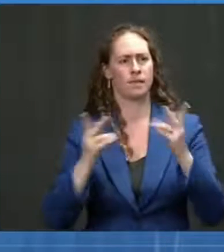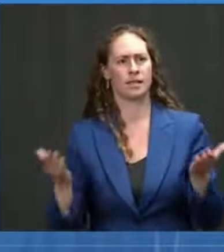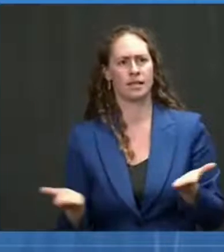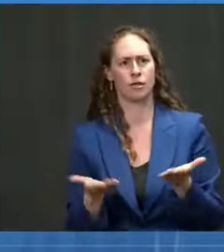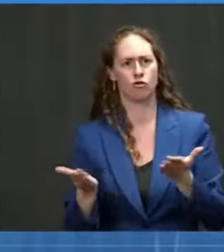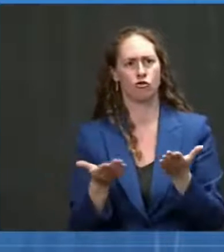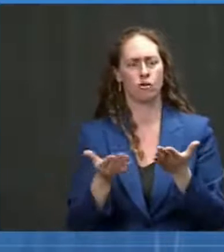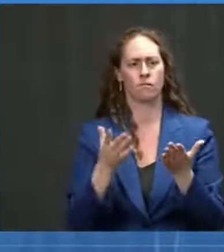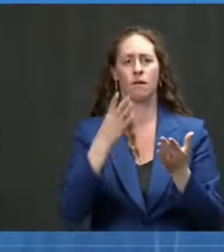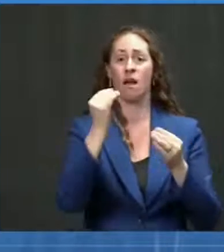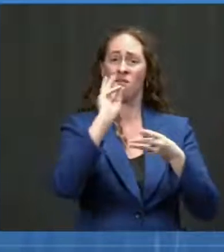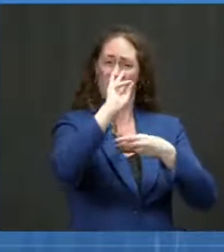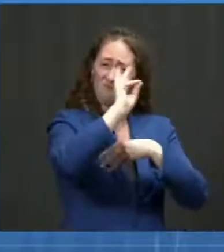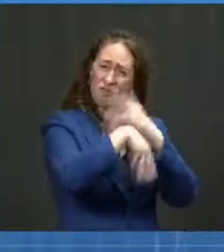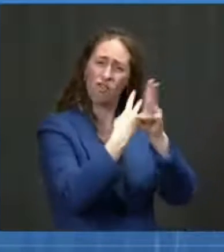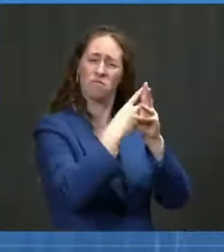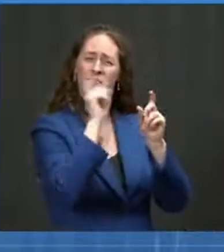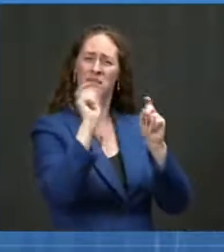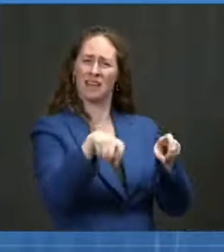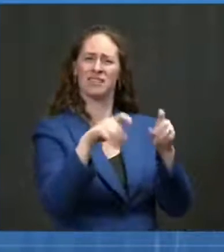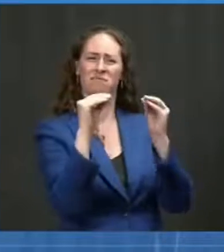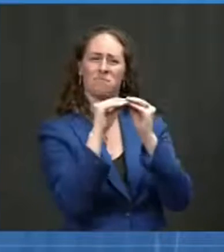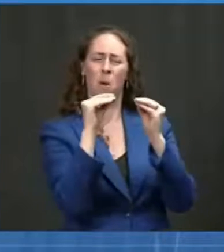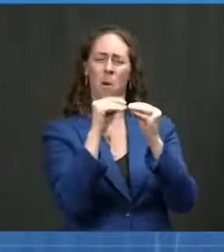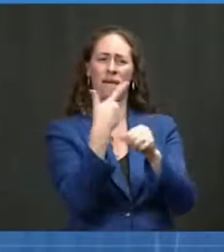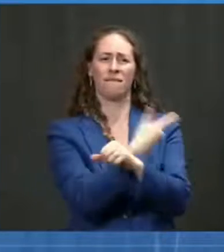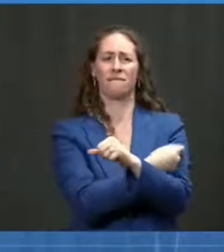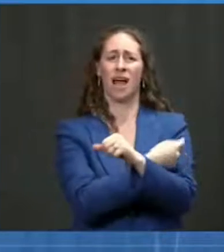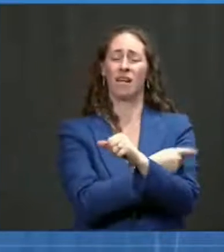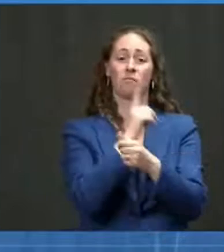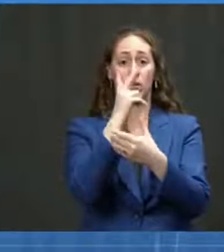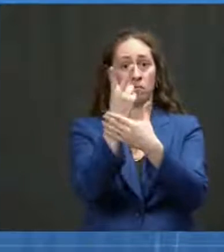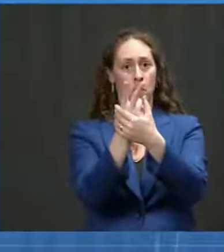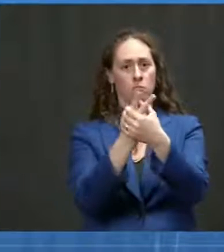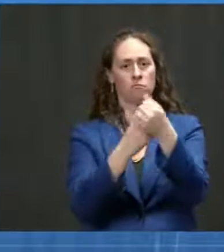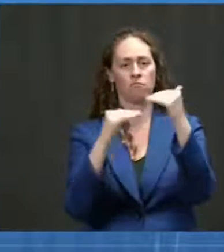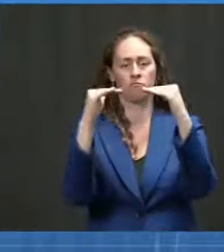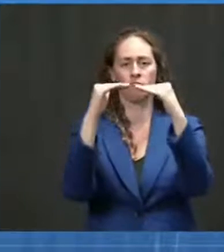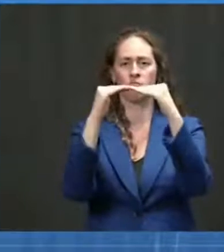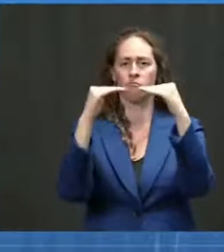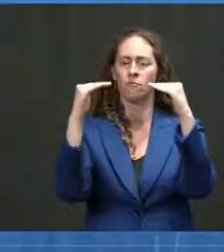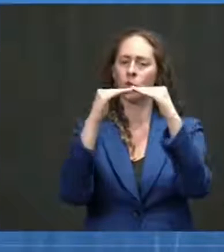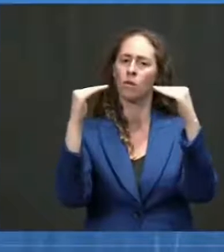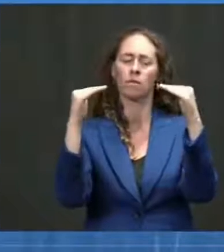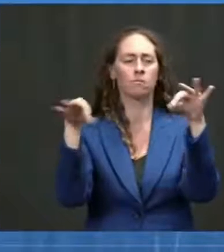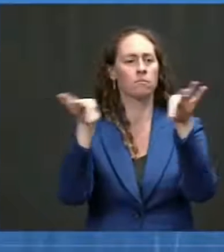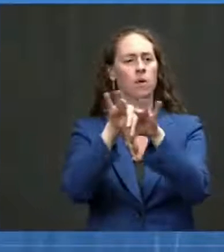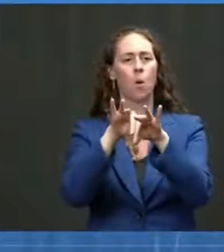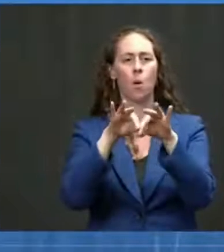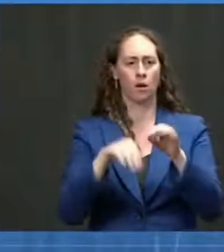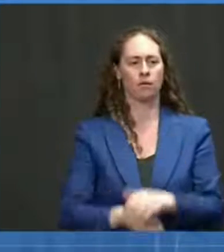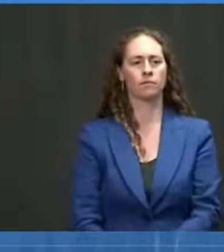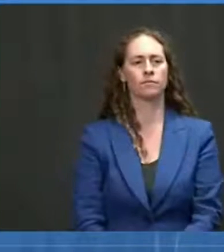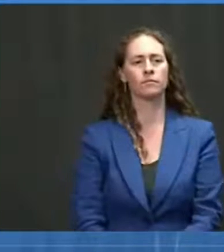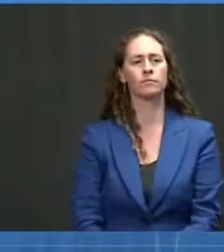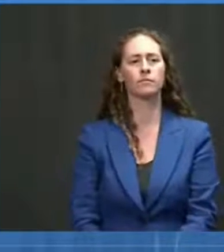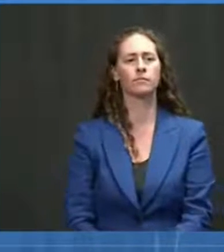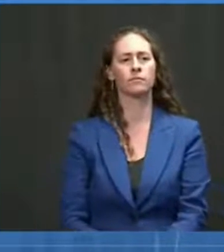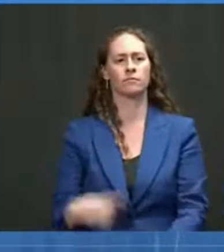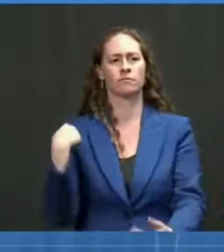world. Both are critical, and we're already proving that we can protect our own